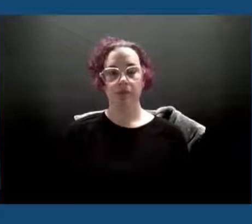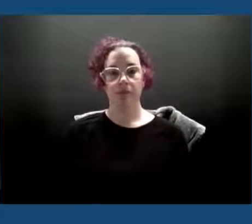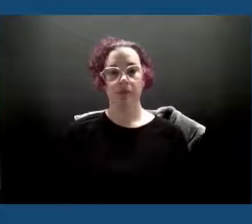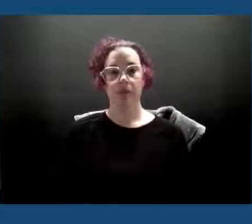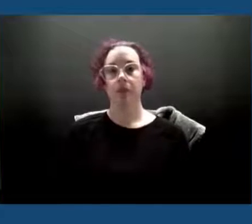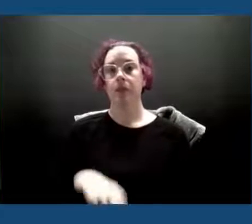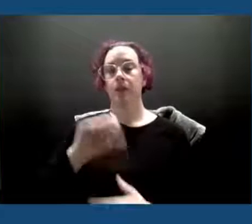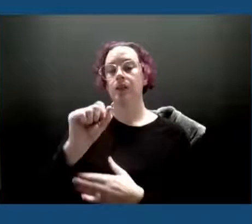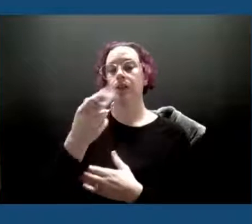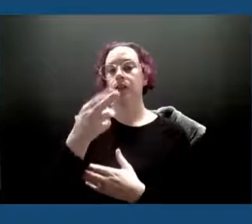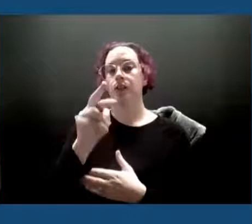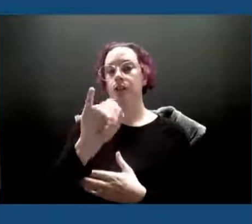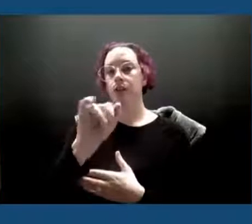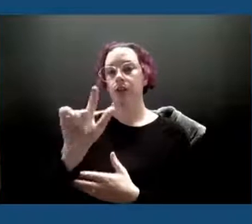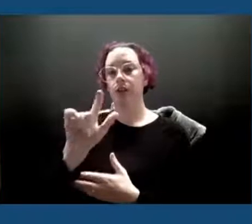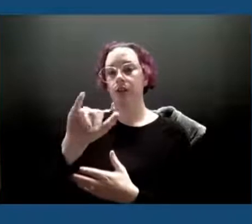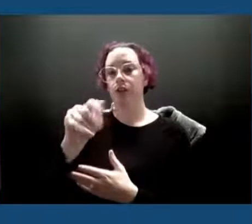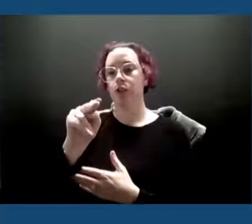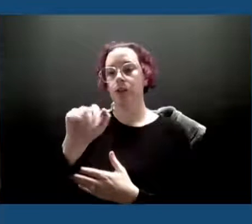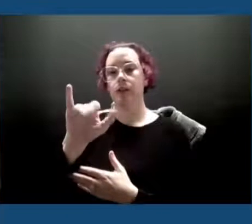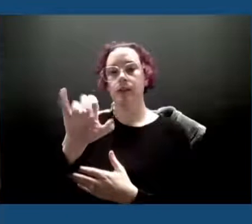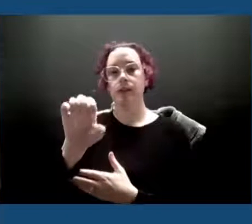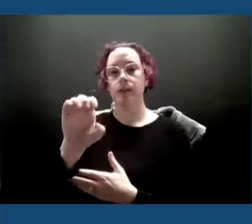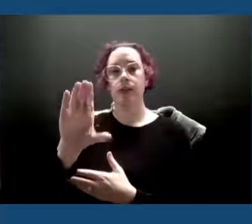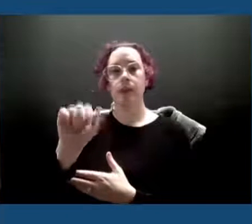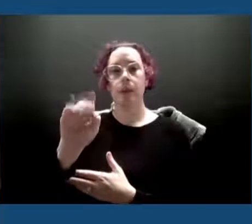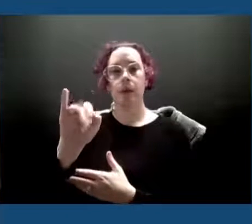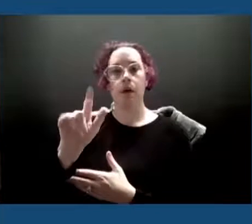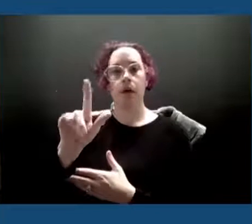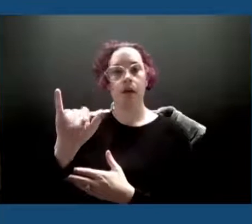Cheryl Chinese Cavalli.